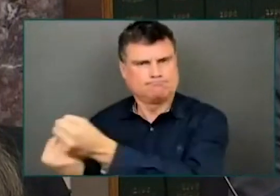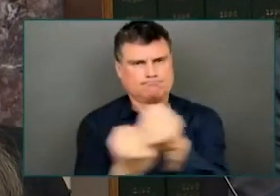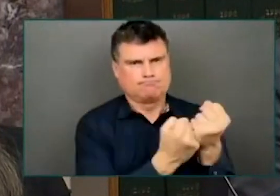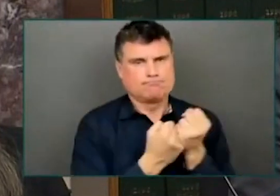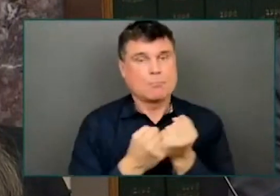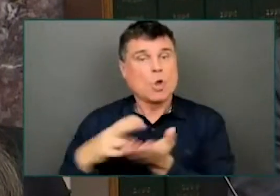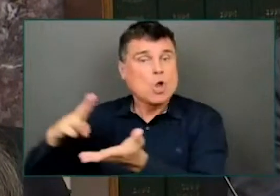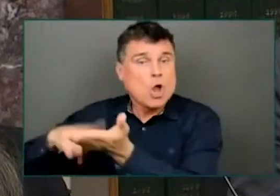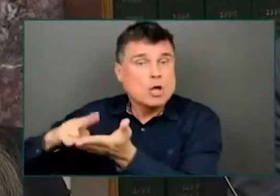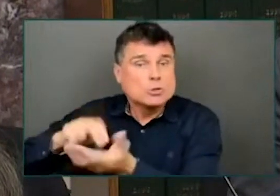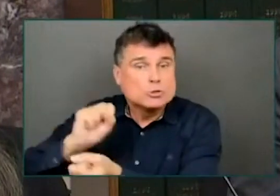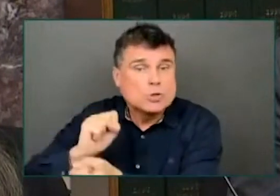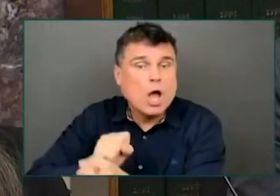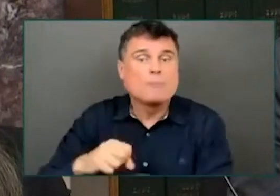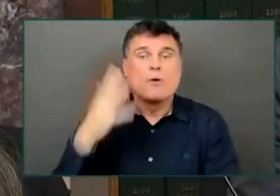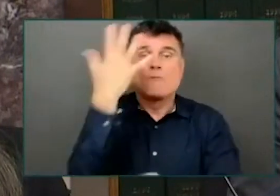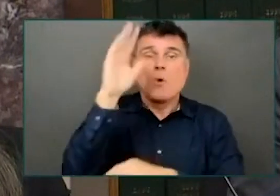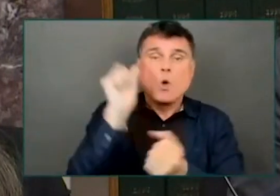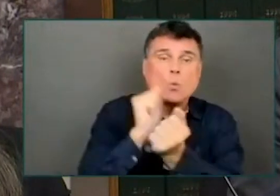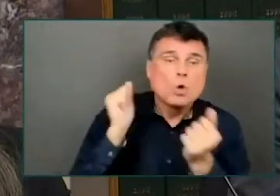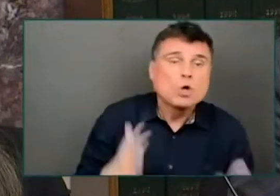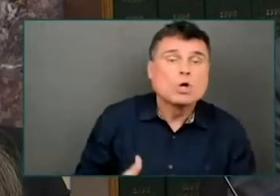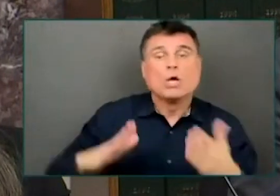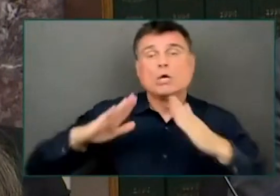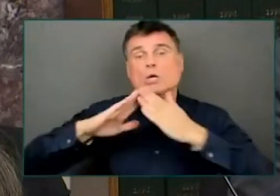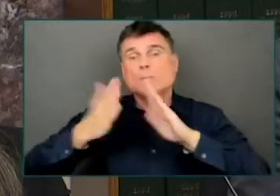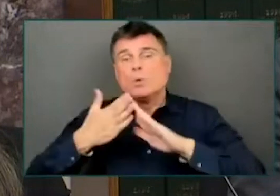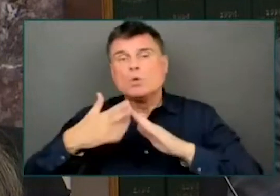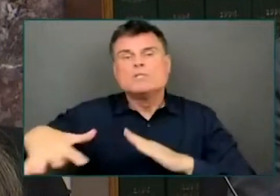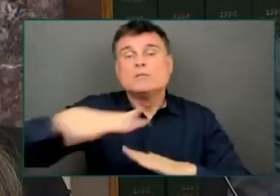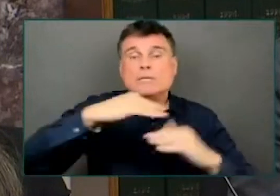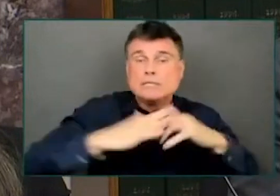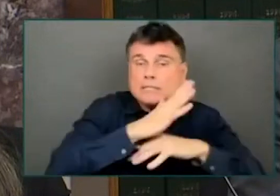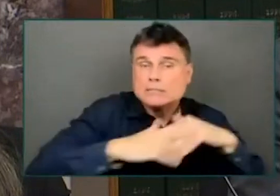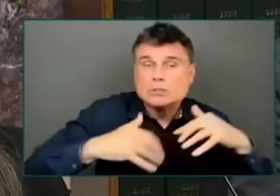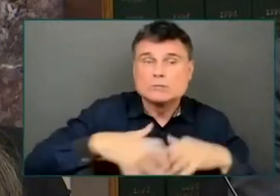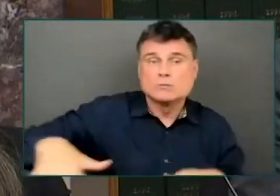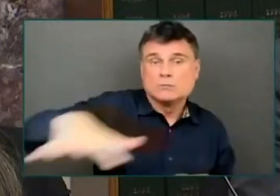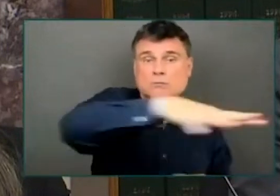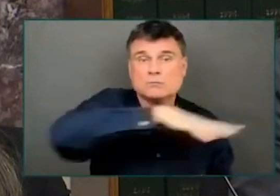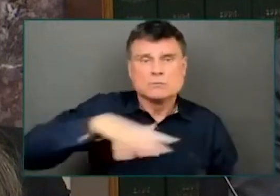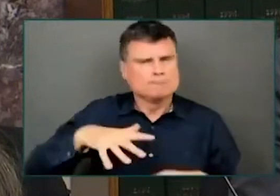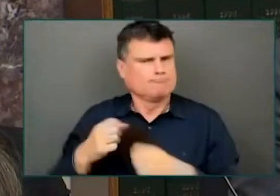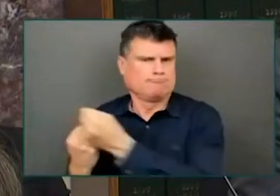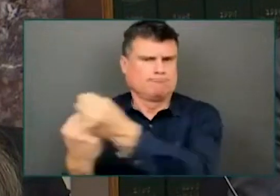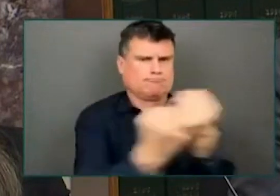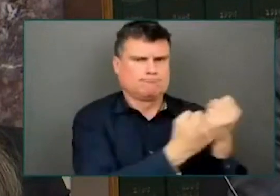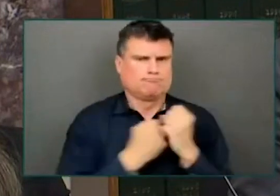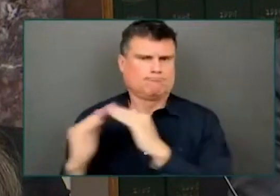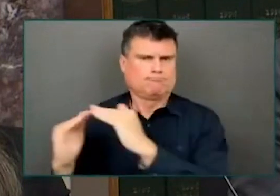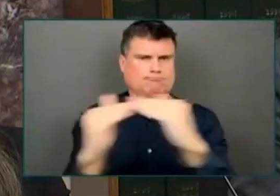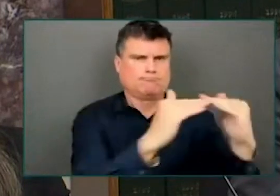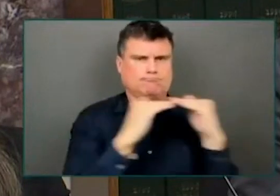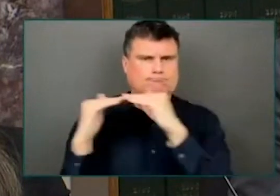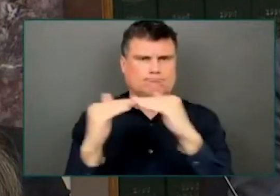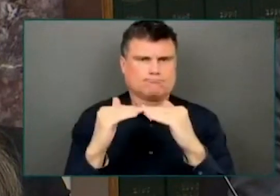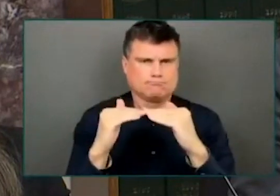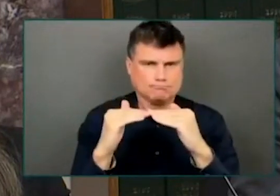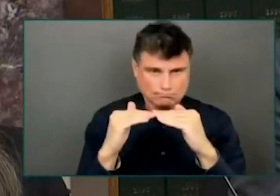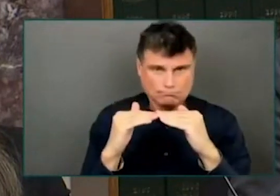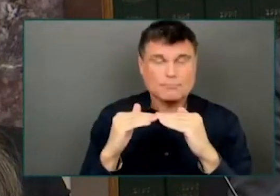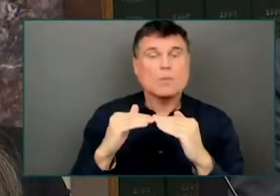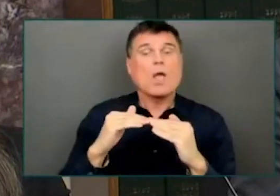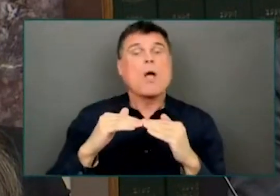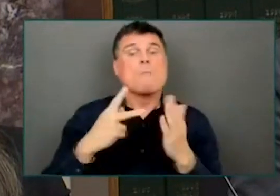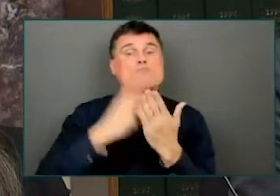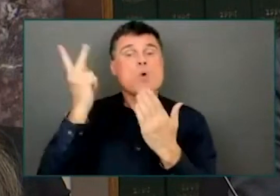communities, and First Nations. For workers, this includes a Bridging to Retirement program, creating new jobs through innovations like